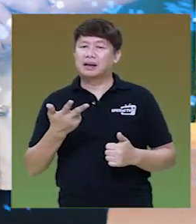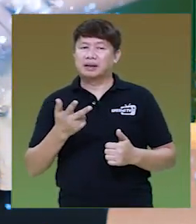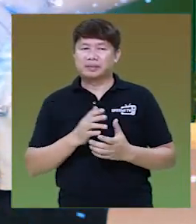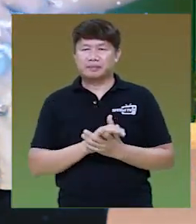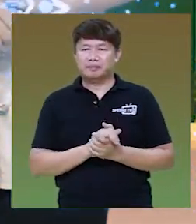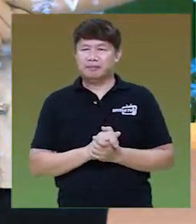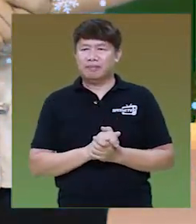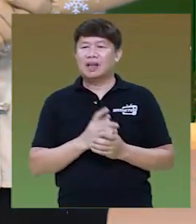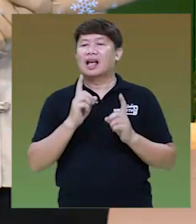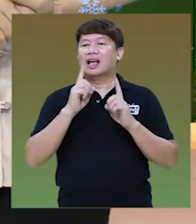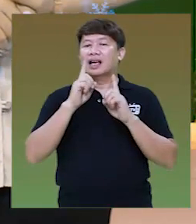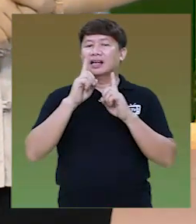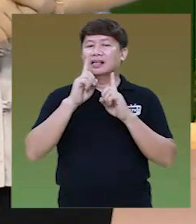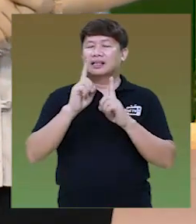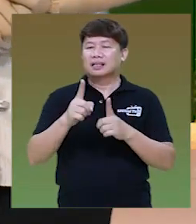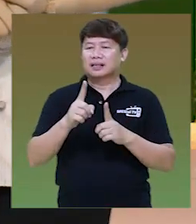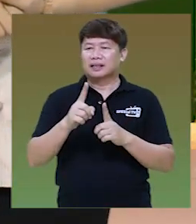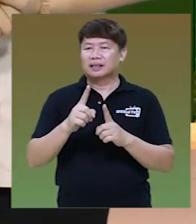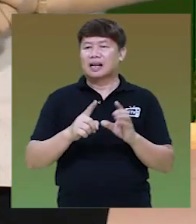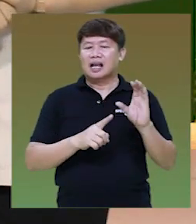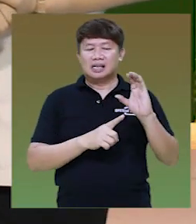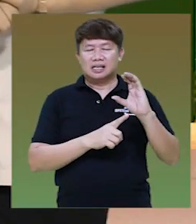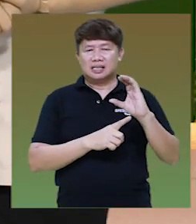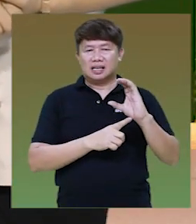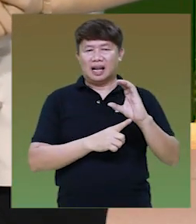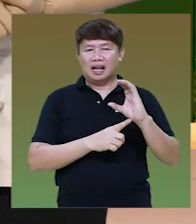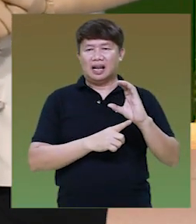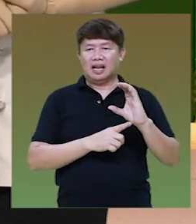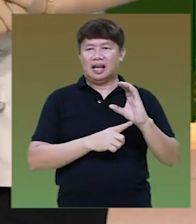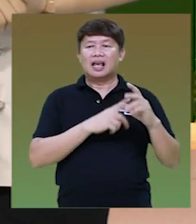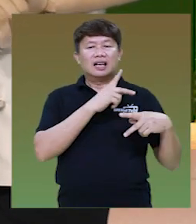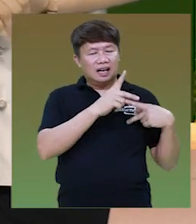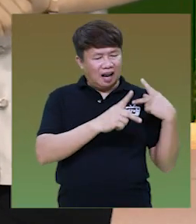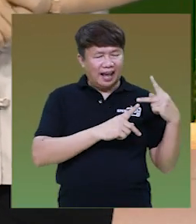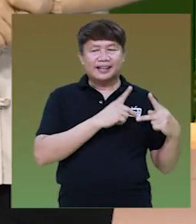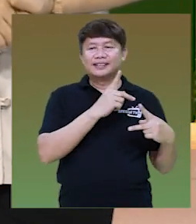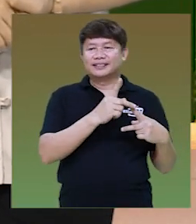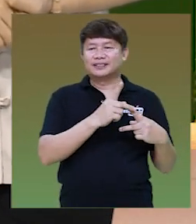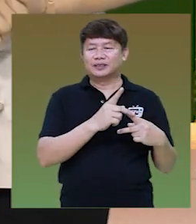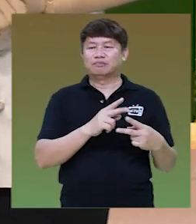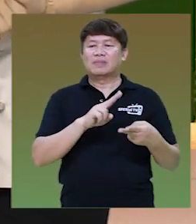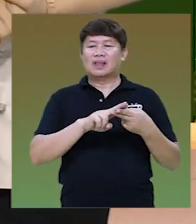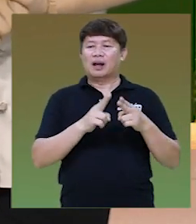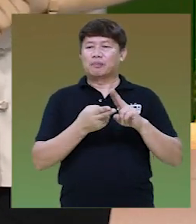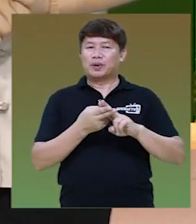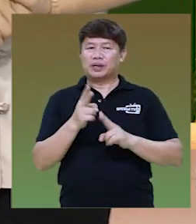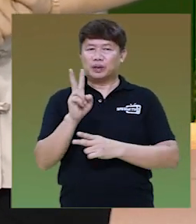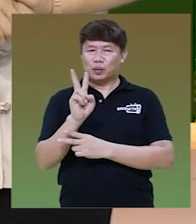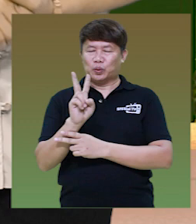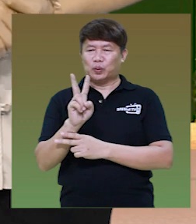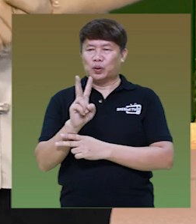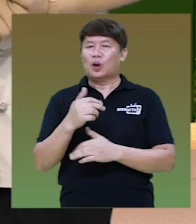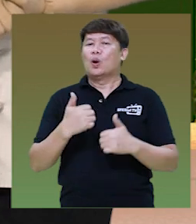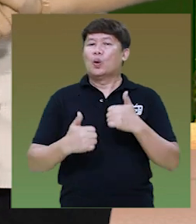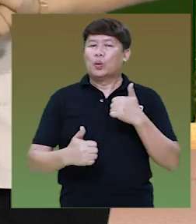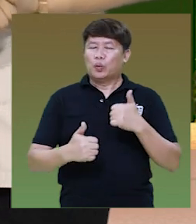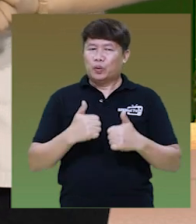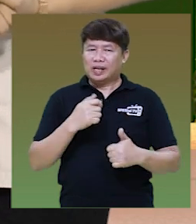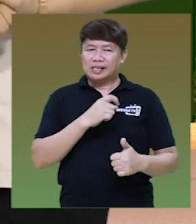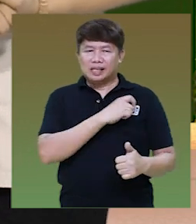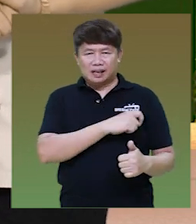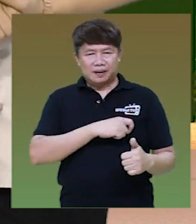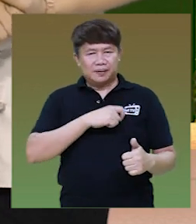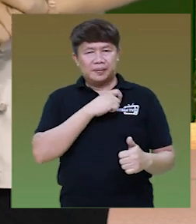Amazing! The answer is letter C. Kind. Number 2.